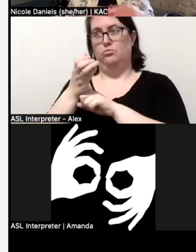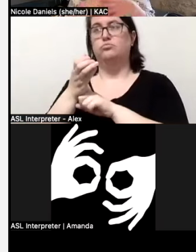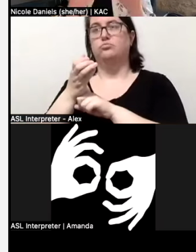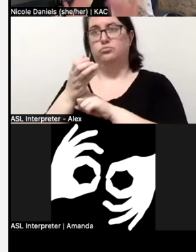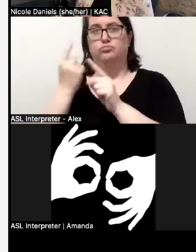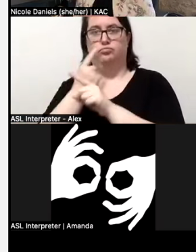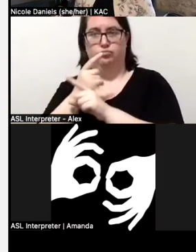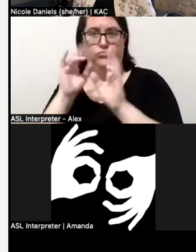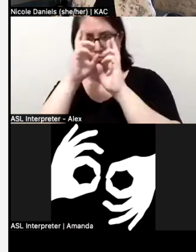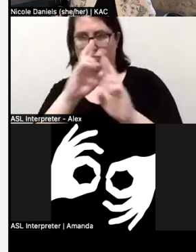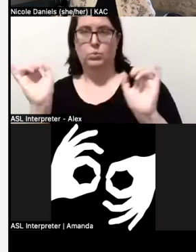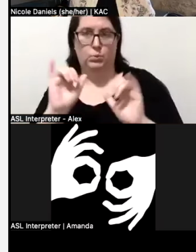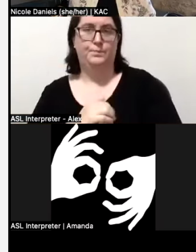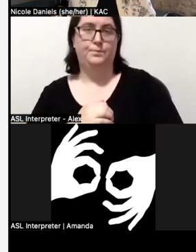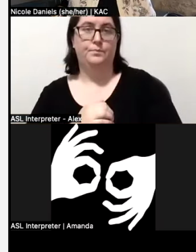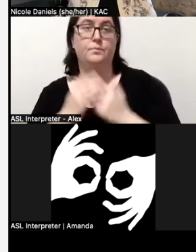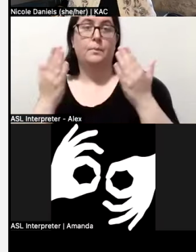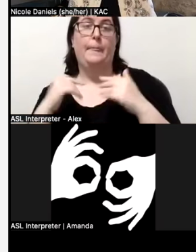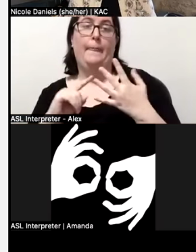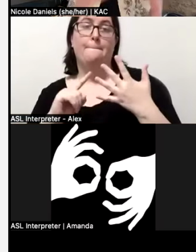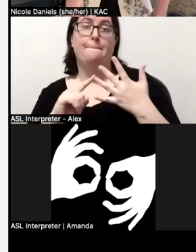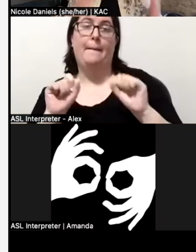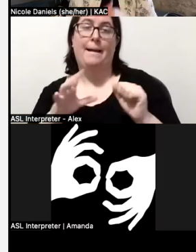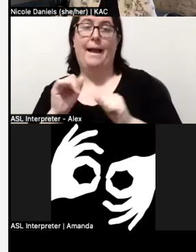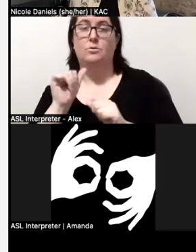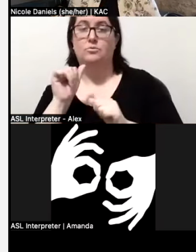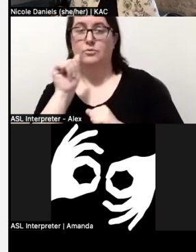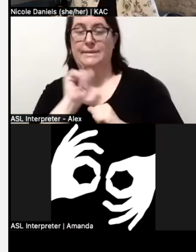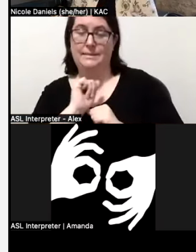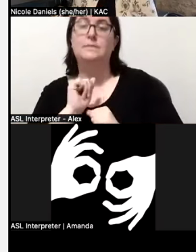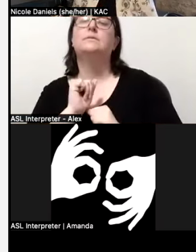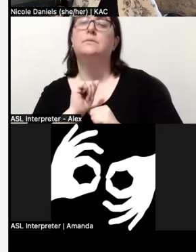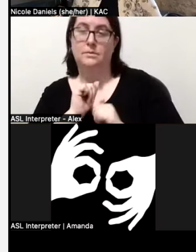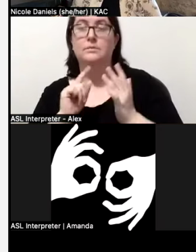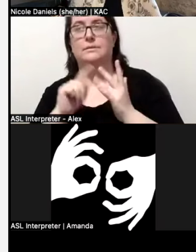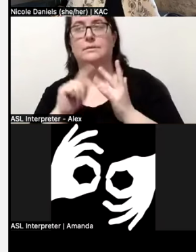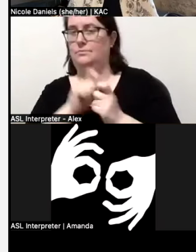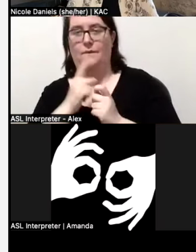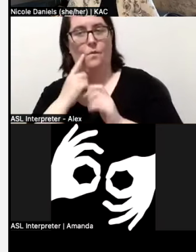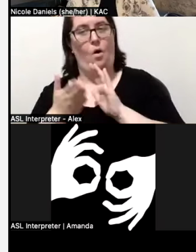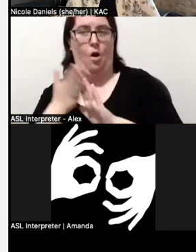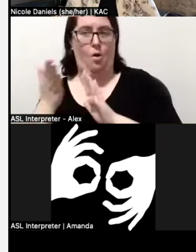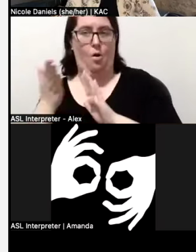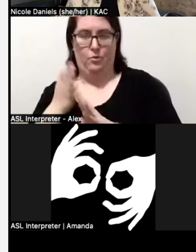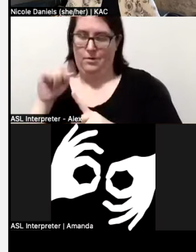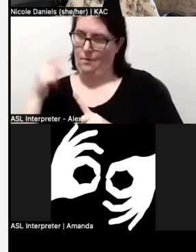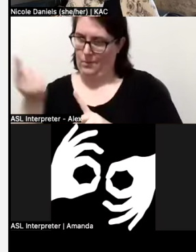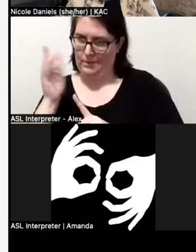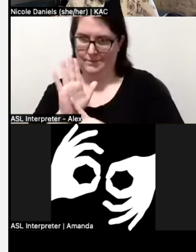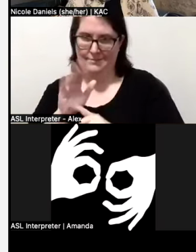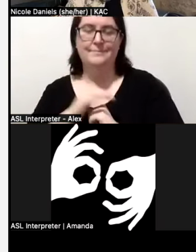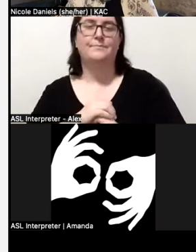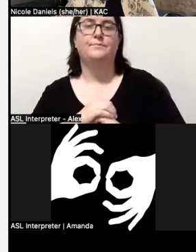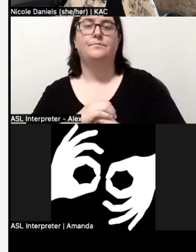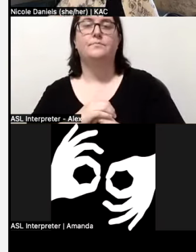also looking to build capacity and resiliency, which of course is of particular importance to the operating grant program. So we're looking to